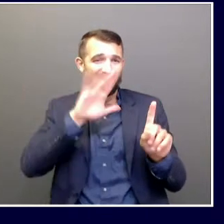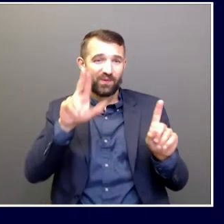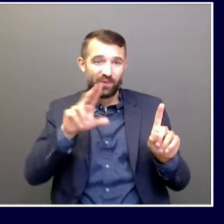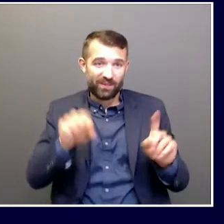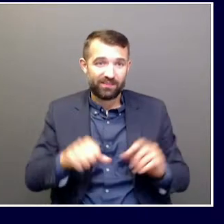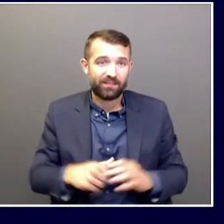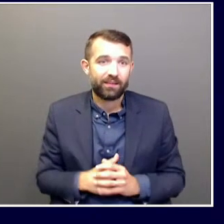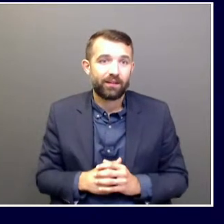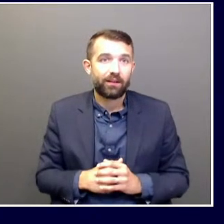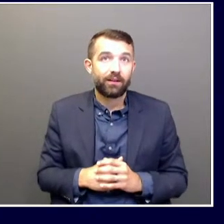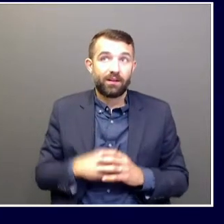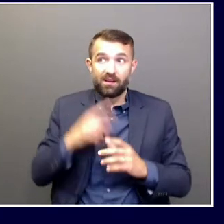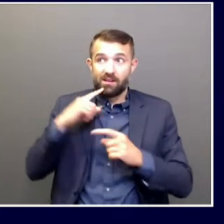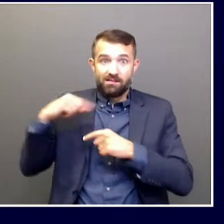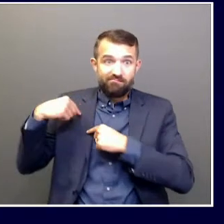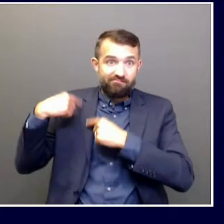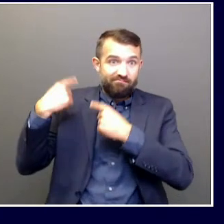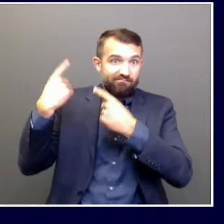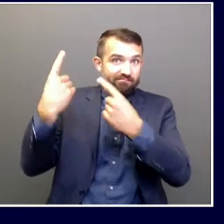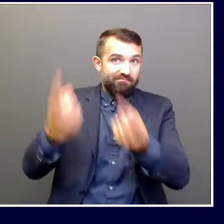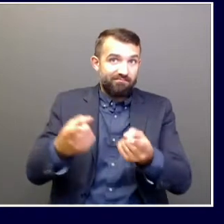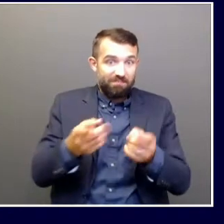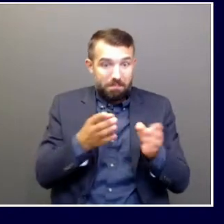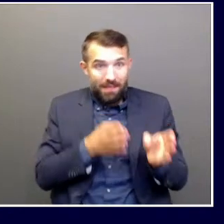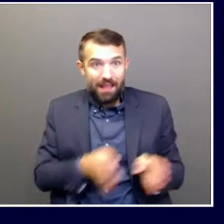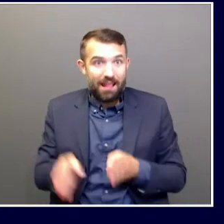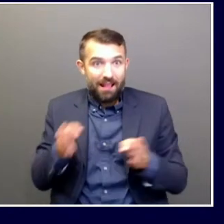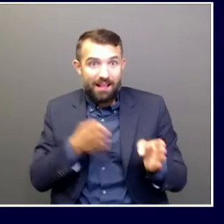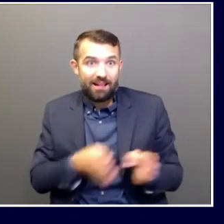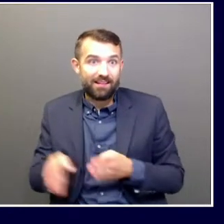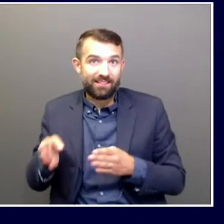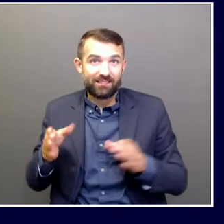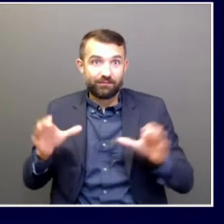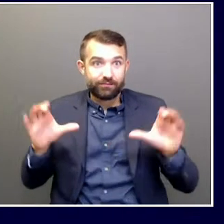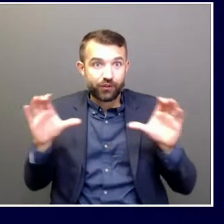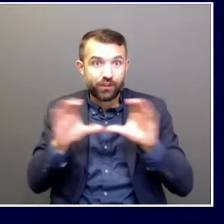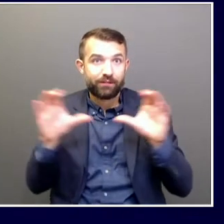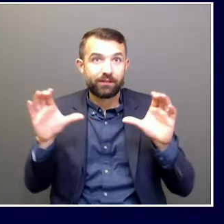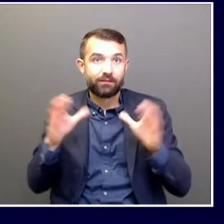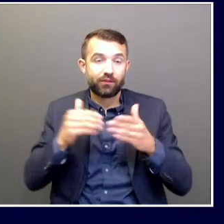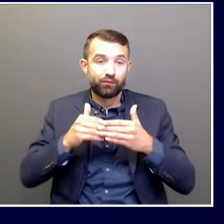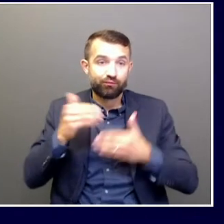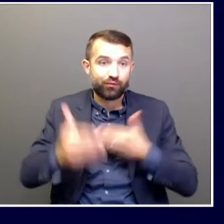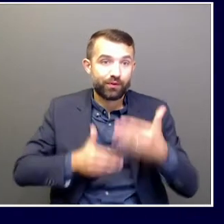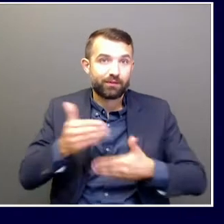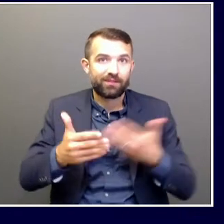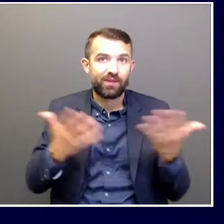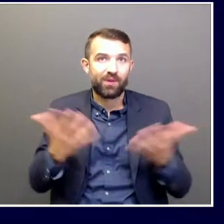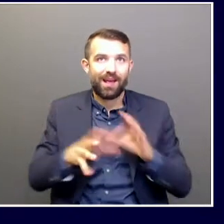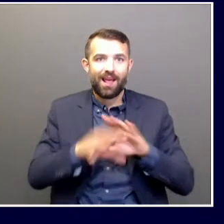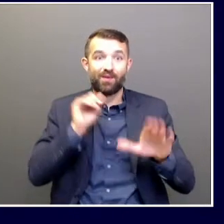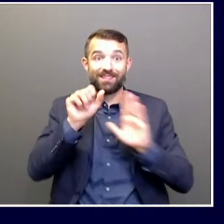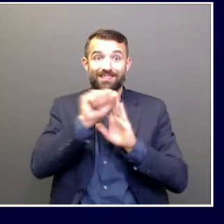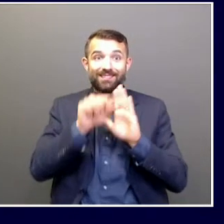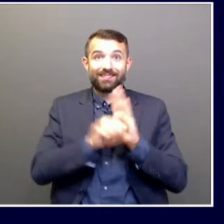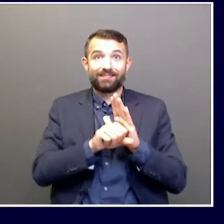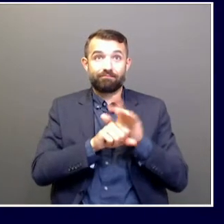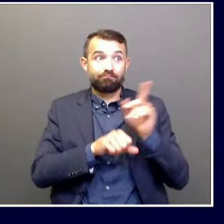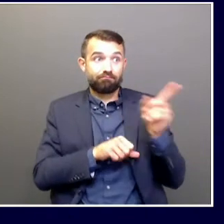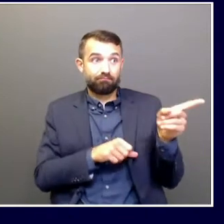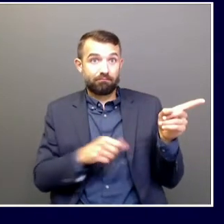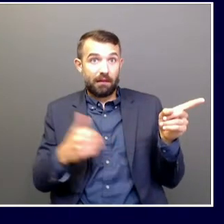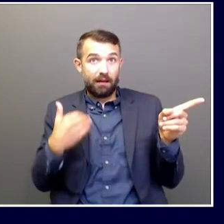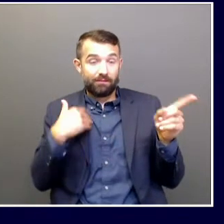certifications, allowing people from other states, other areas to be certified as healthcare workers in our state. We passed laws to that effect.